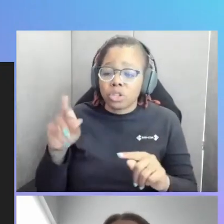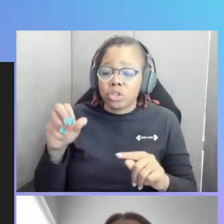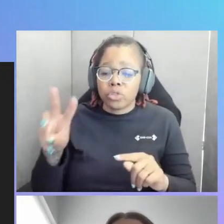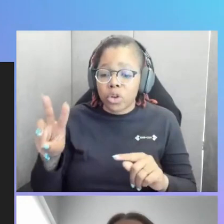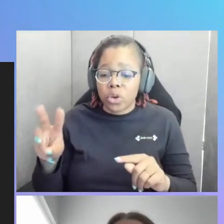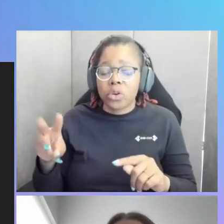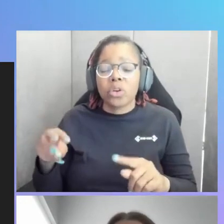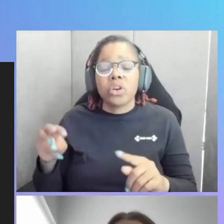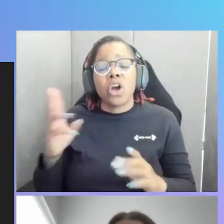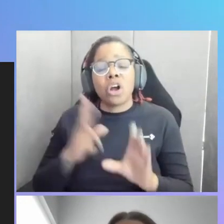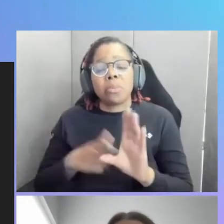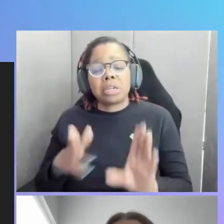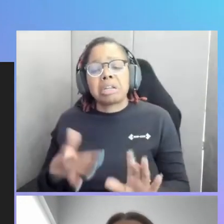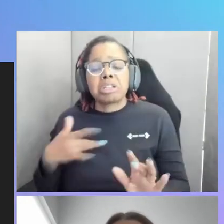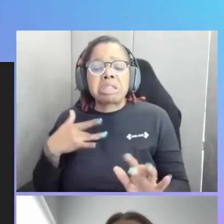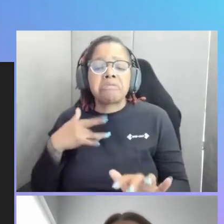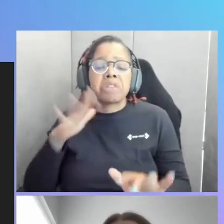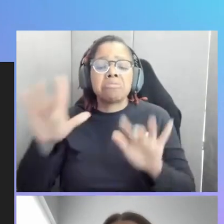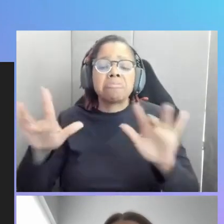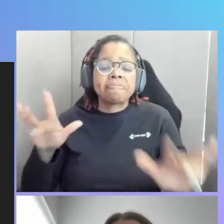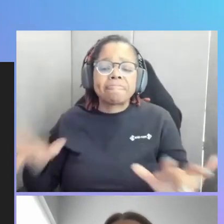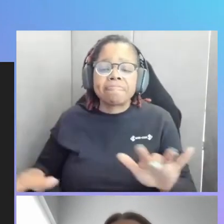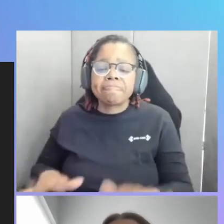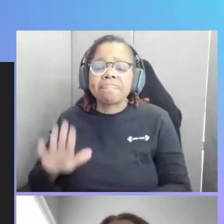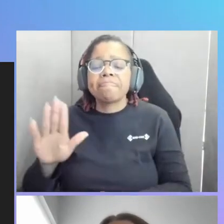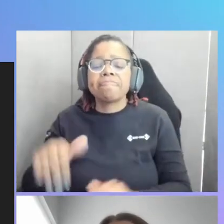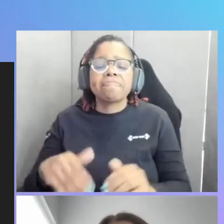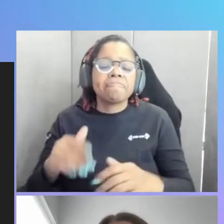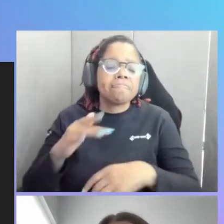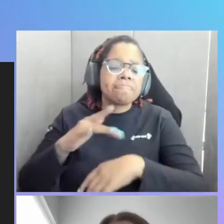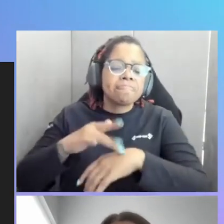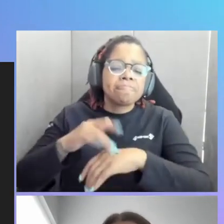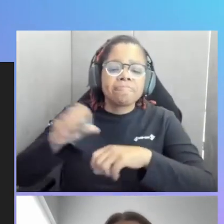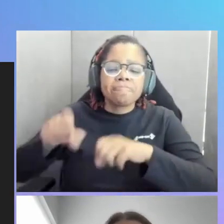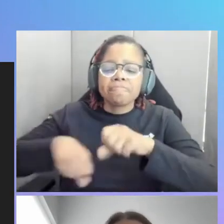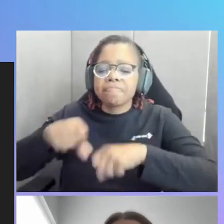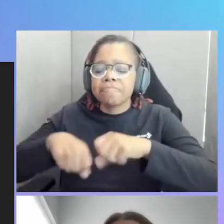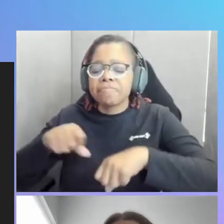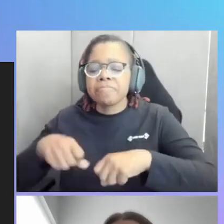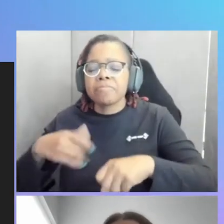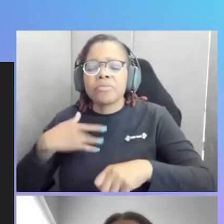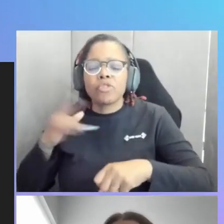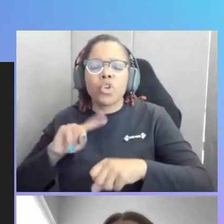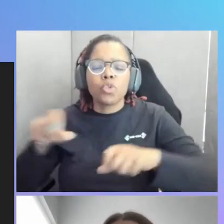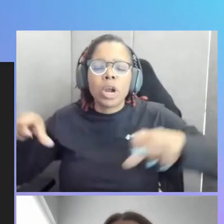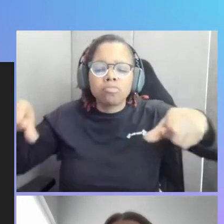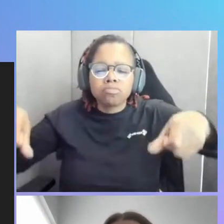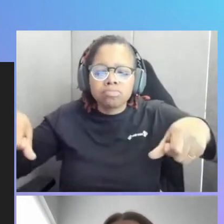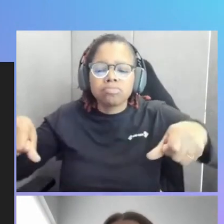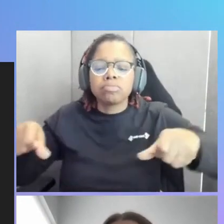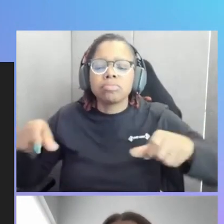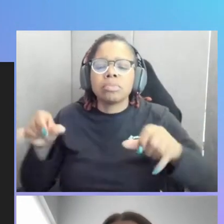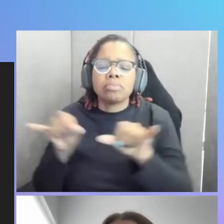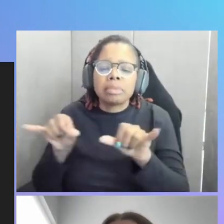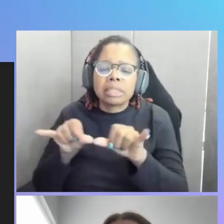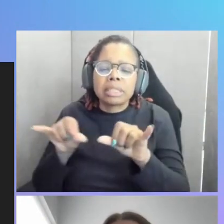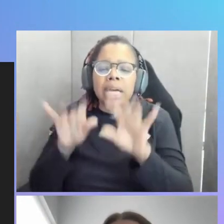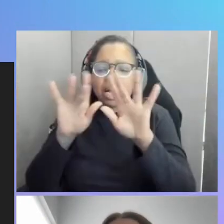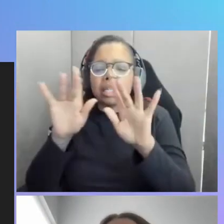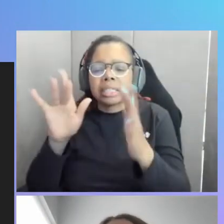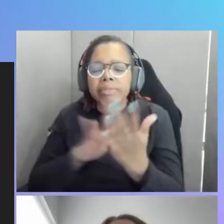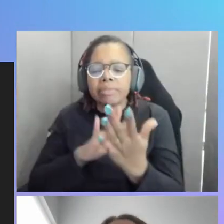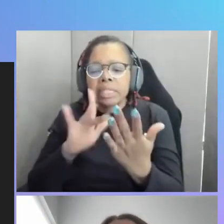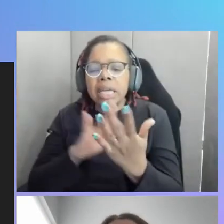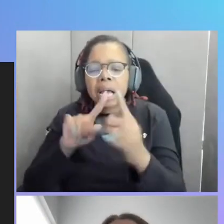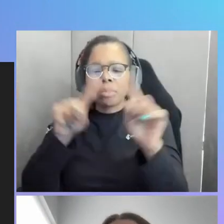got to feel around, they got to touch the seat, moving up and down the rail. They got to get a feel of where the handlebars are and the size of the tablet and the shape and all of